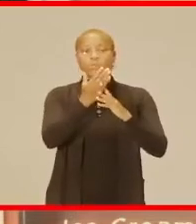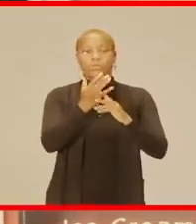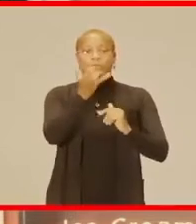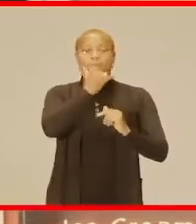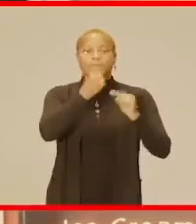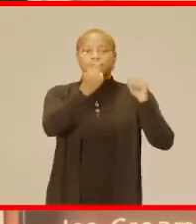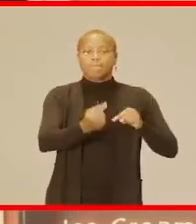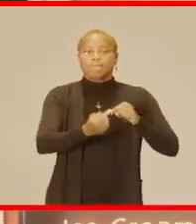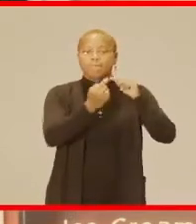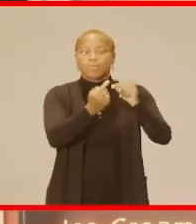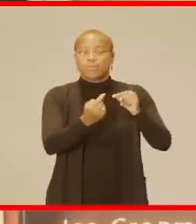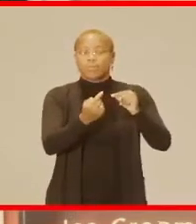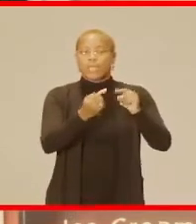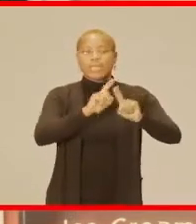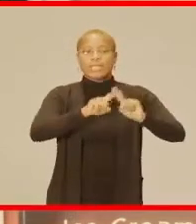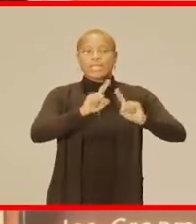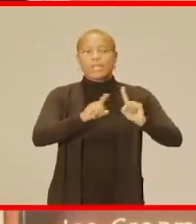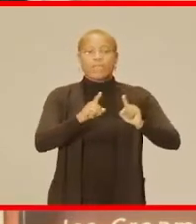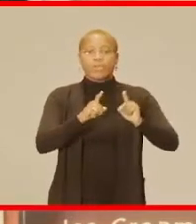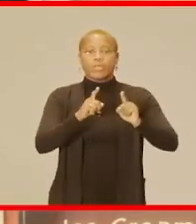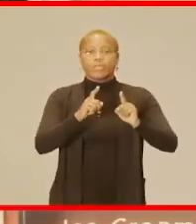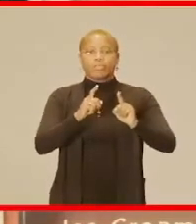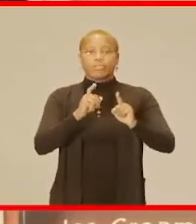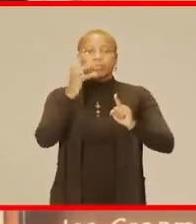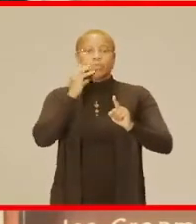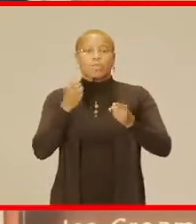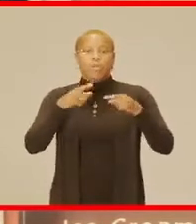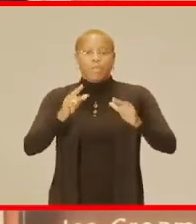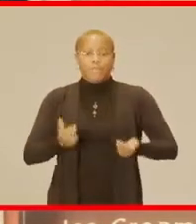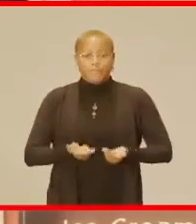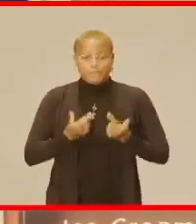at different times in their life.